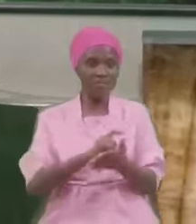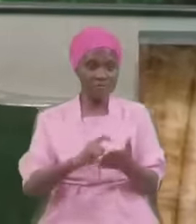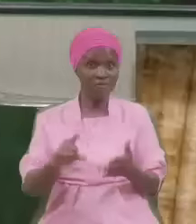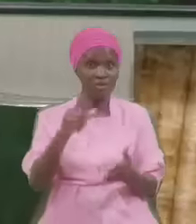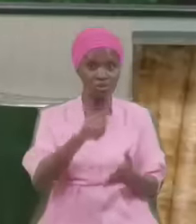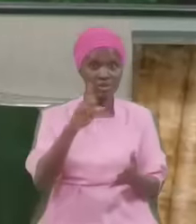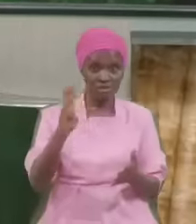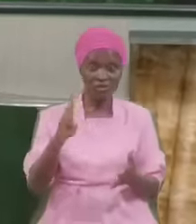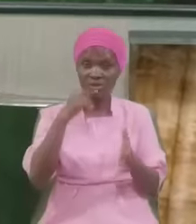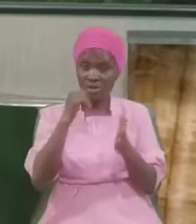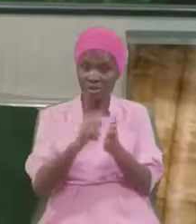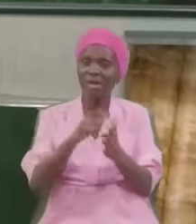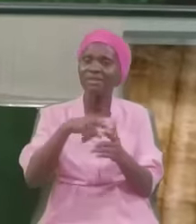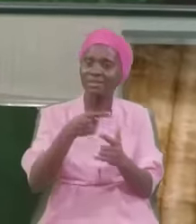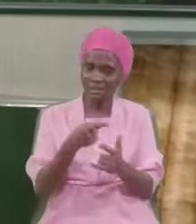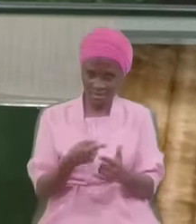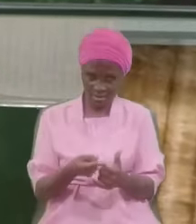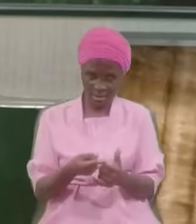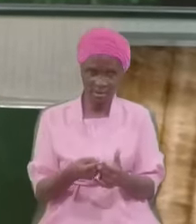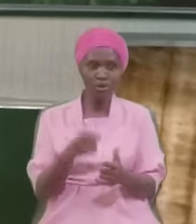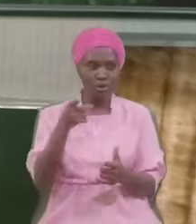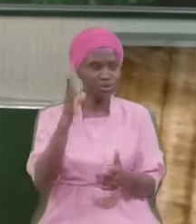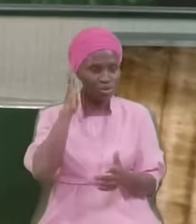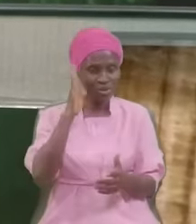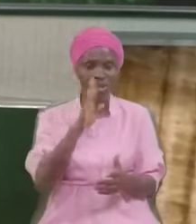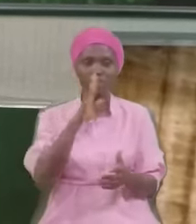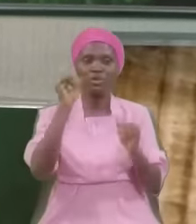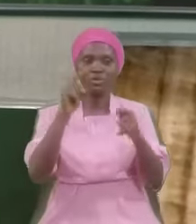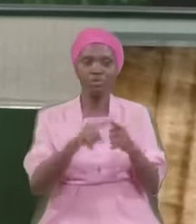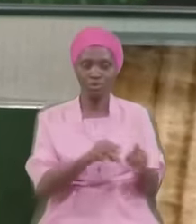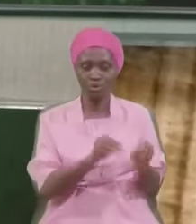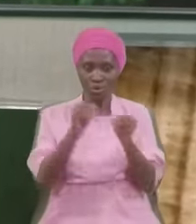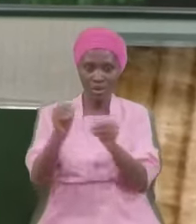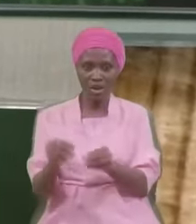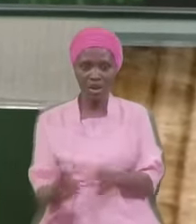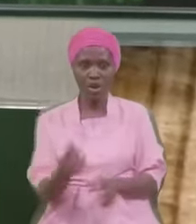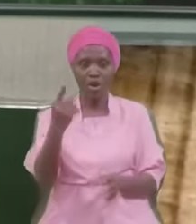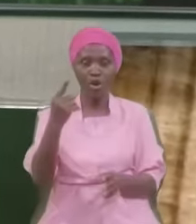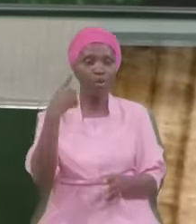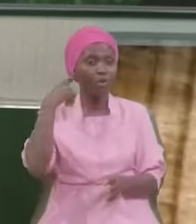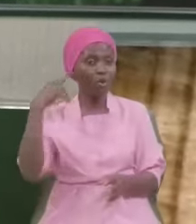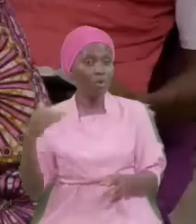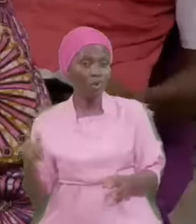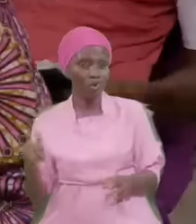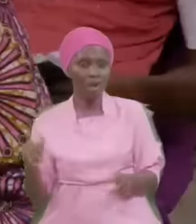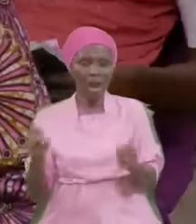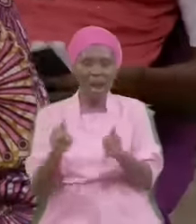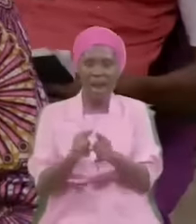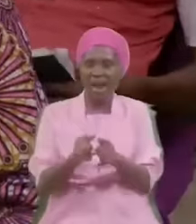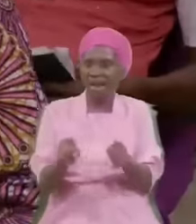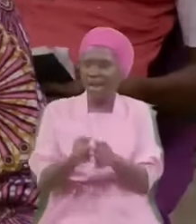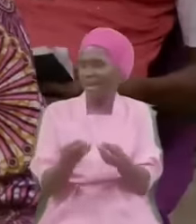up gold as dust. That's called prosperity. Poverty will leave your life.